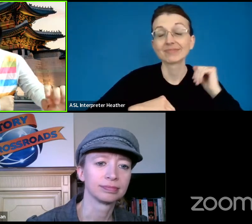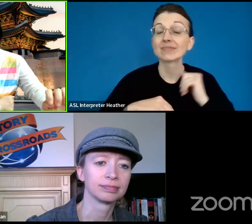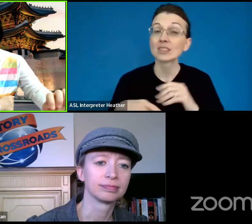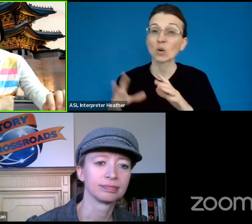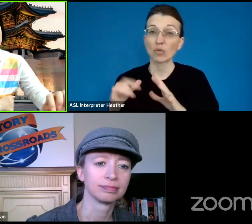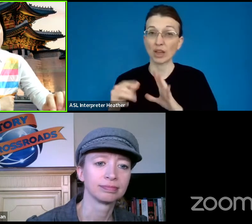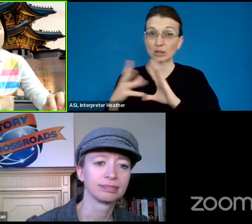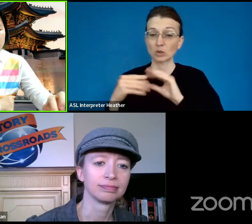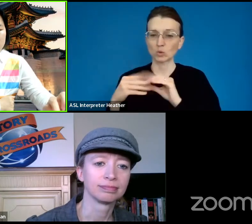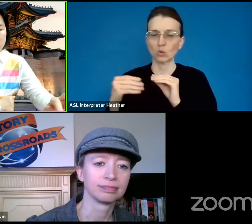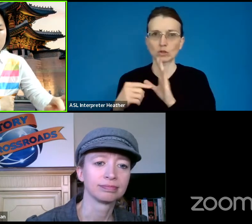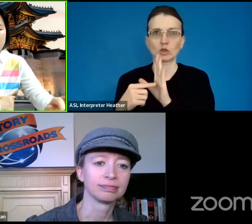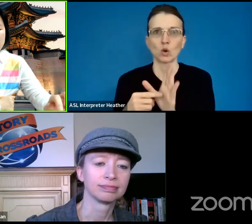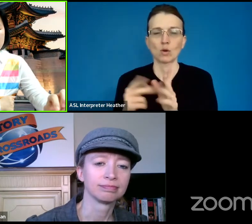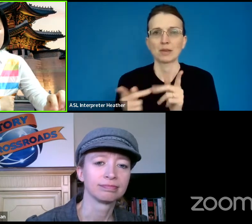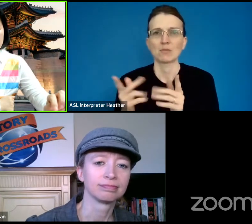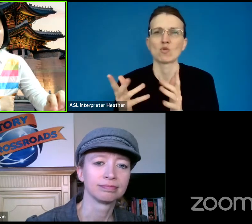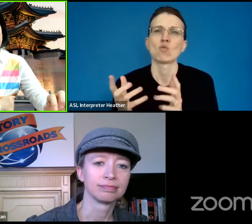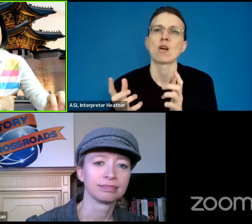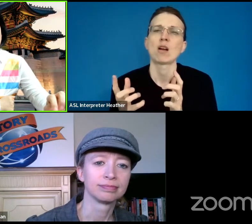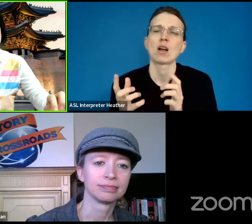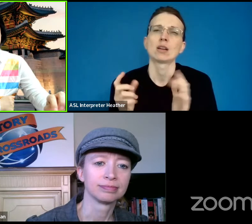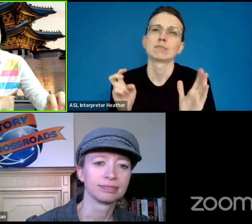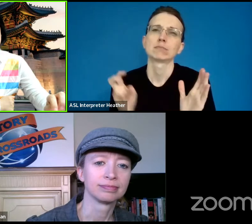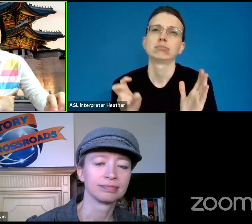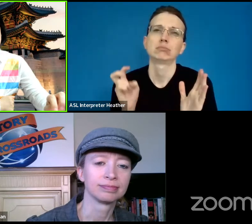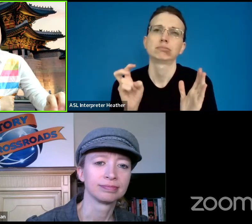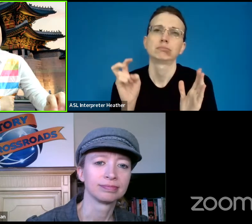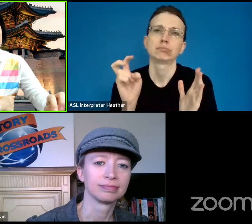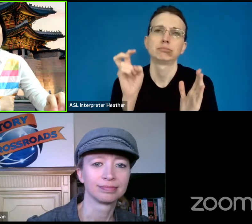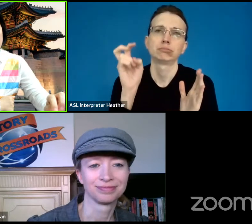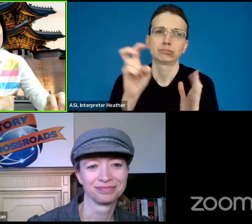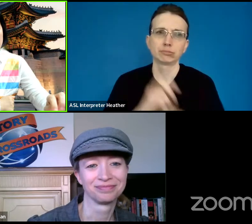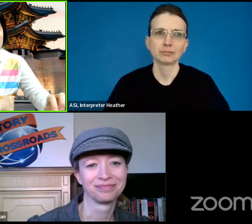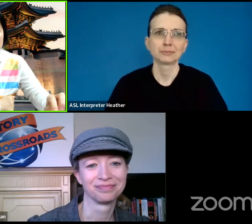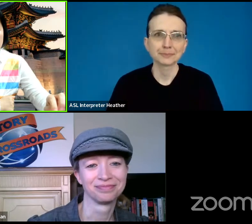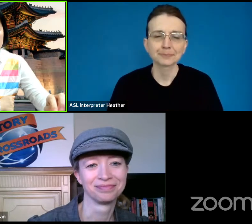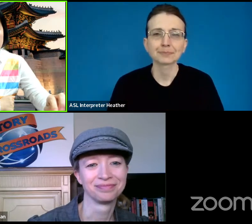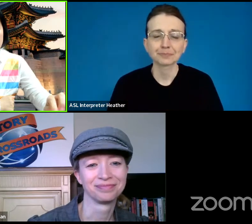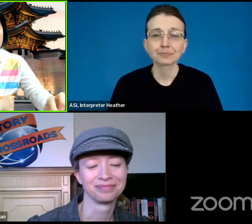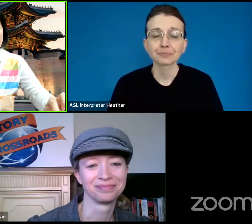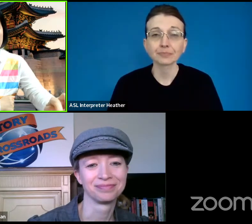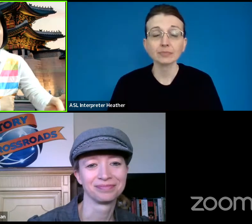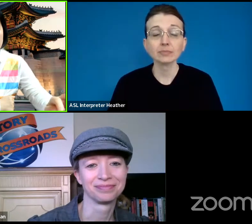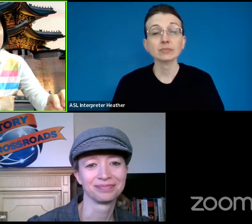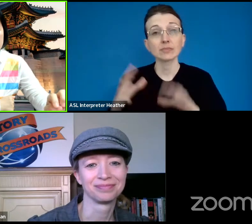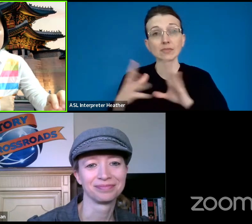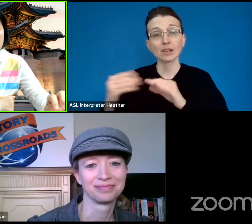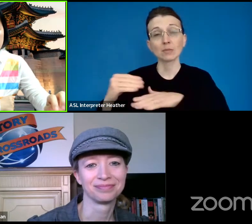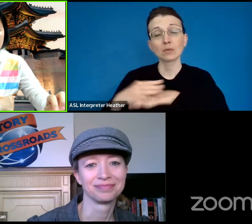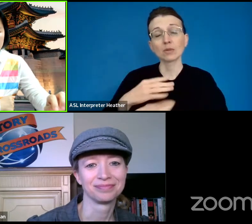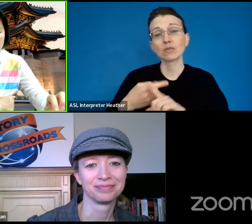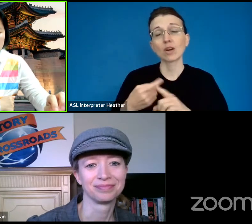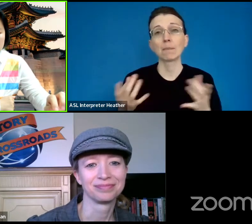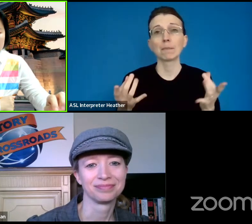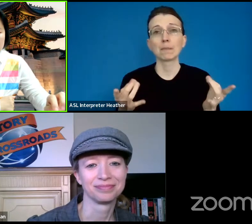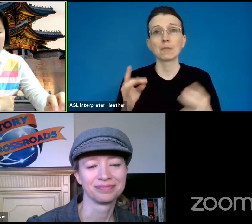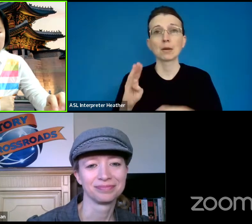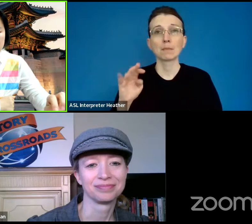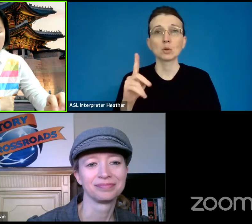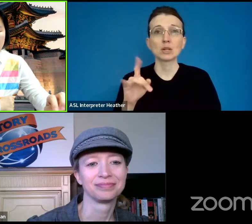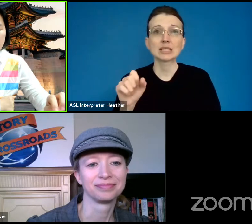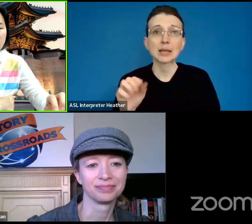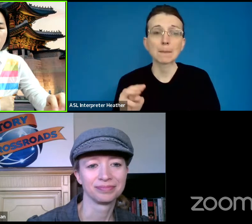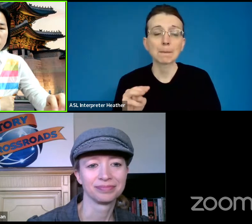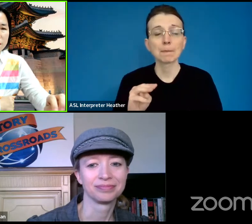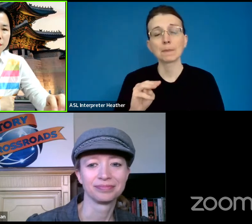desire. Folktales were deeply influenced by Buddhism,